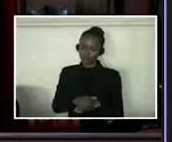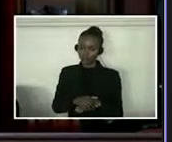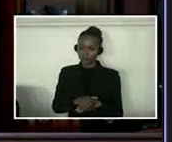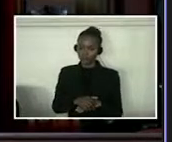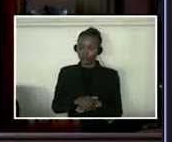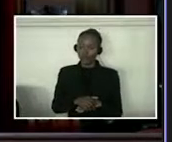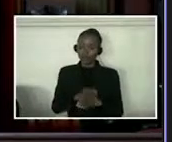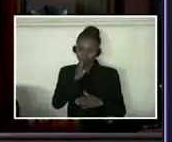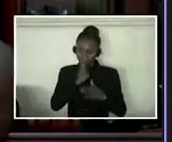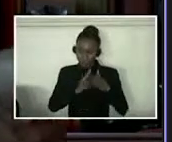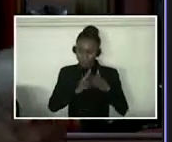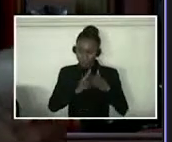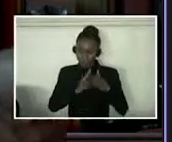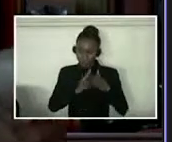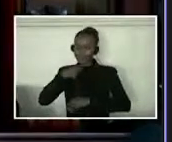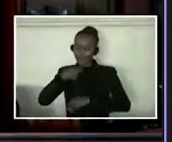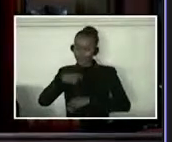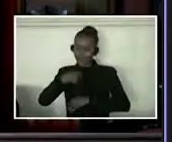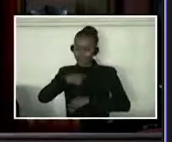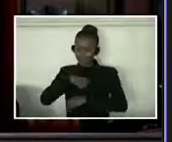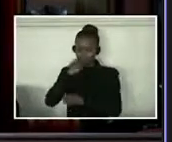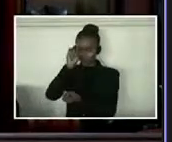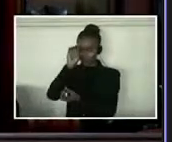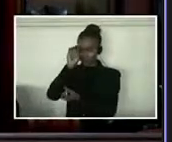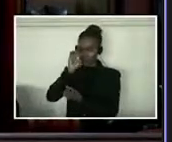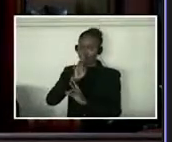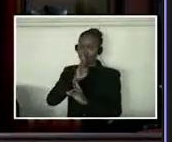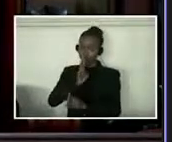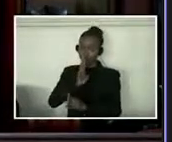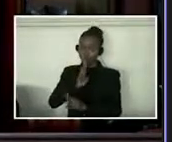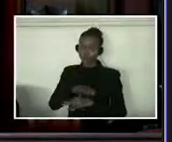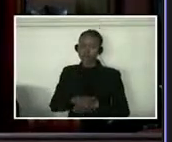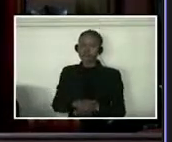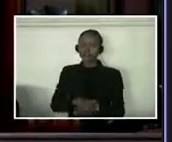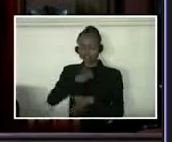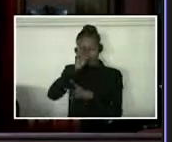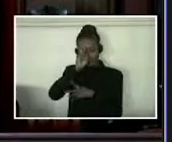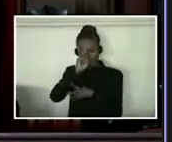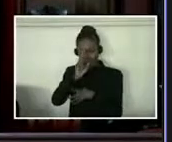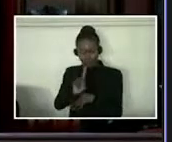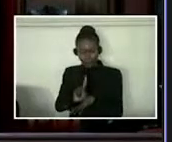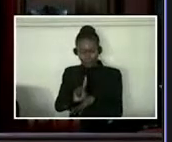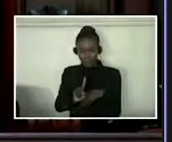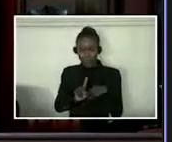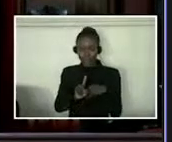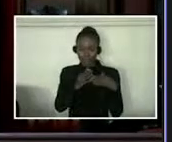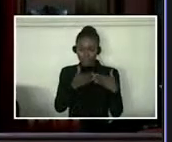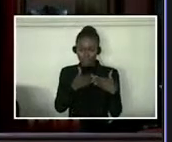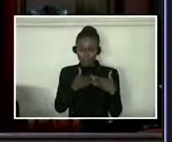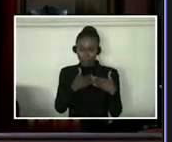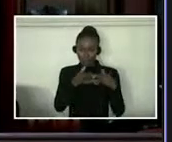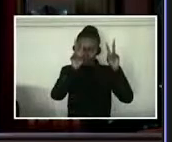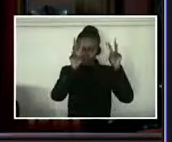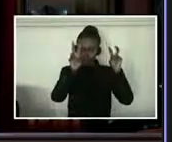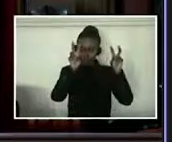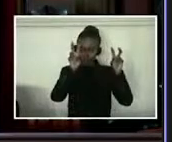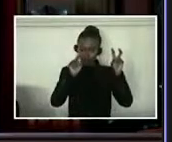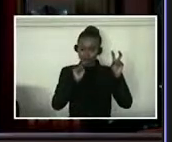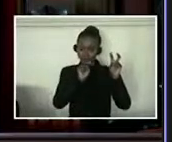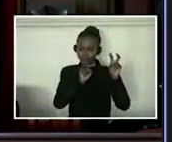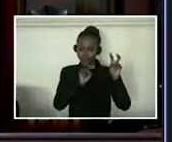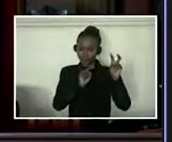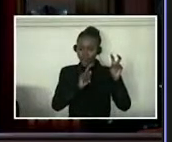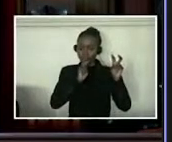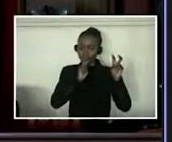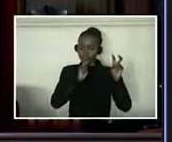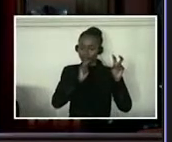speaker as i present this report today i am reminded of the following saying open close we do not grow when things are